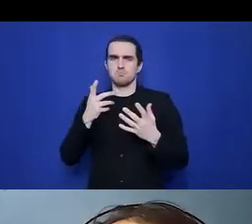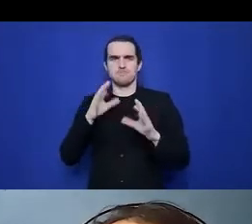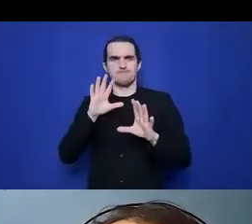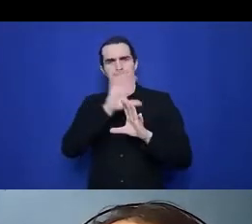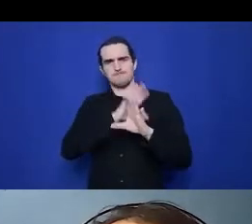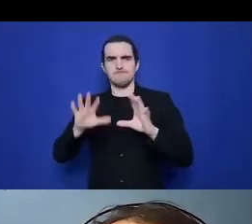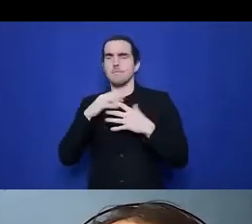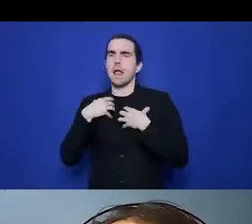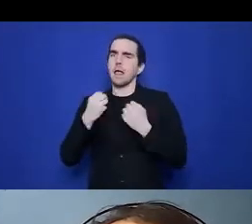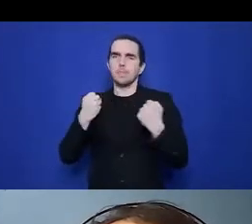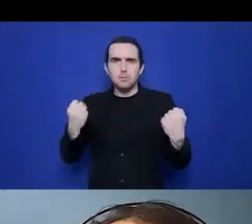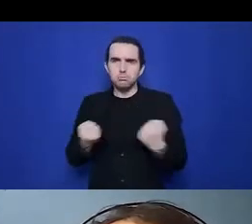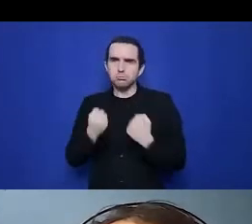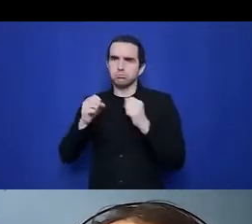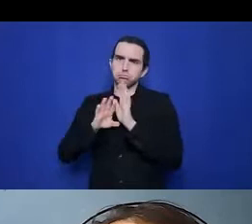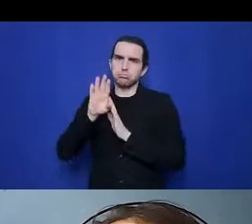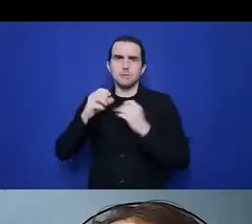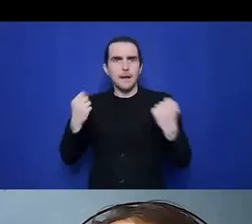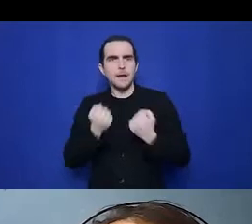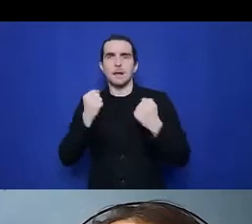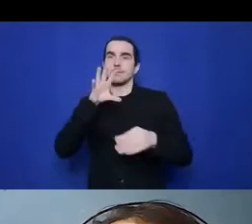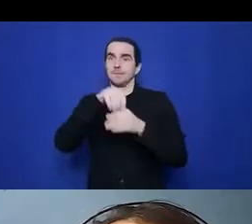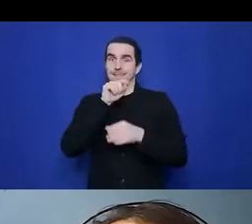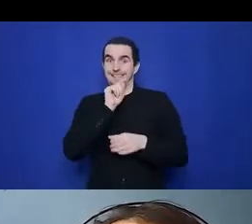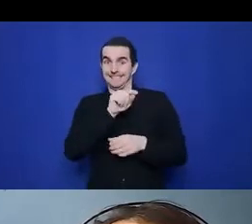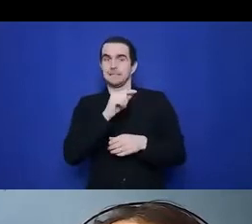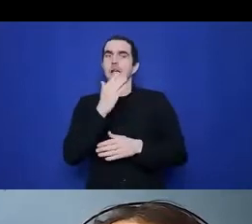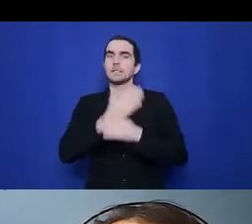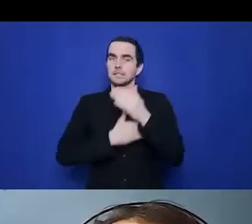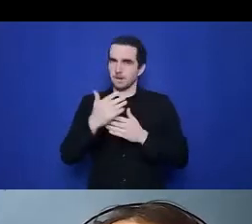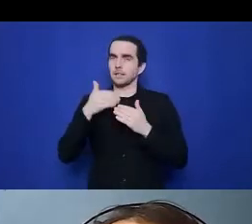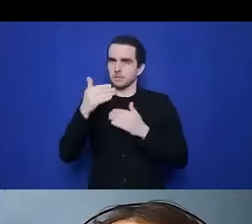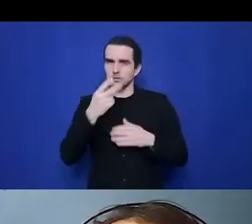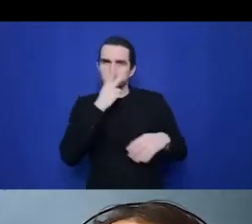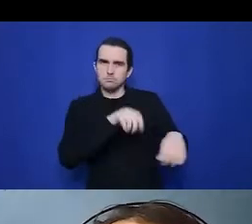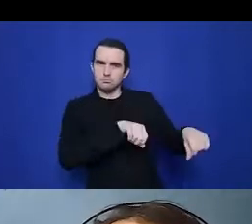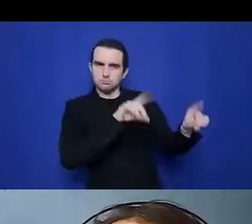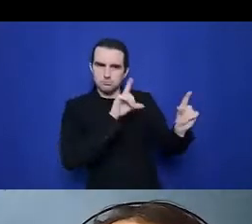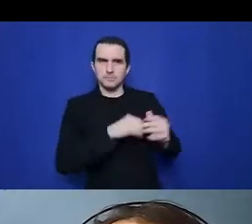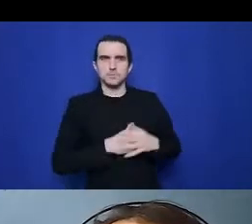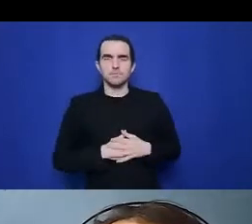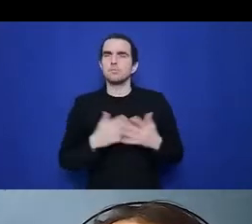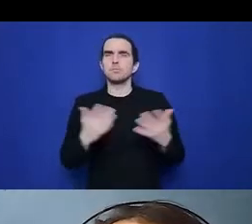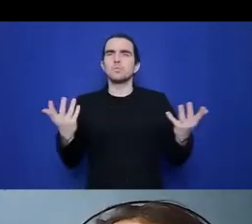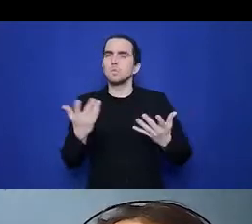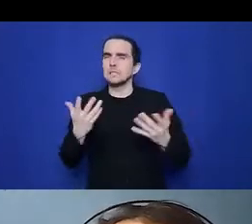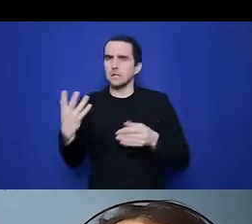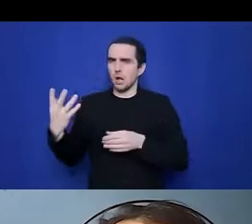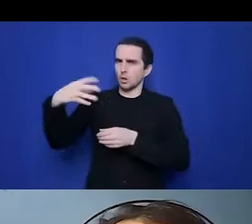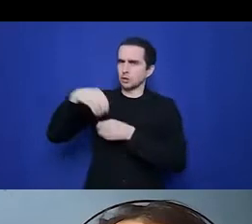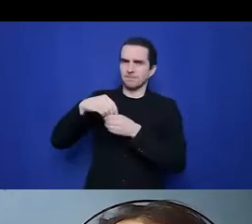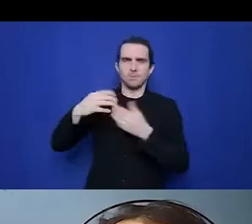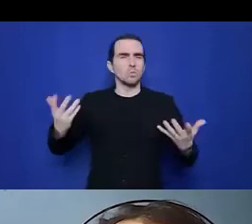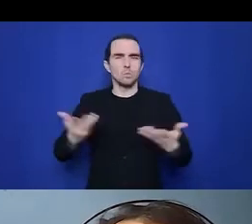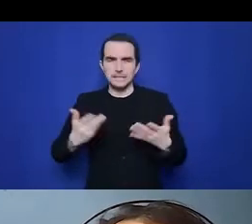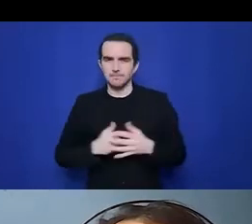is inclusion? I think we all kind of hear this word being tossed around a little bit, but in this conversation, what